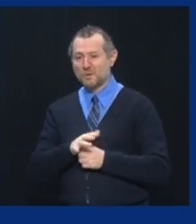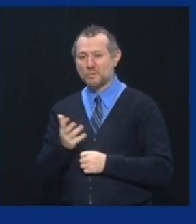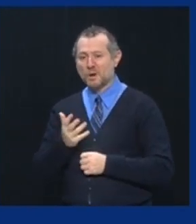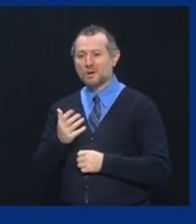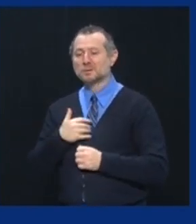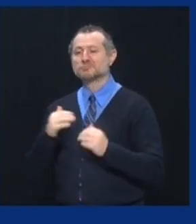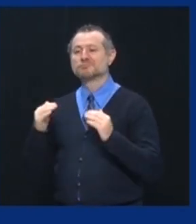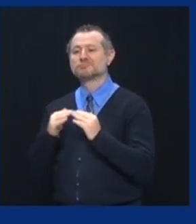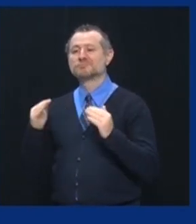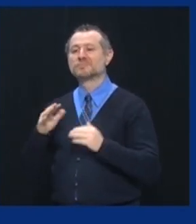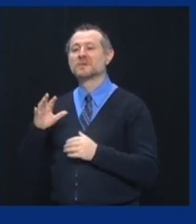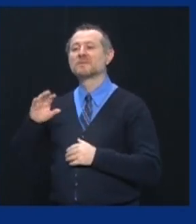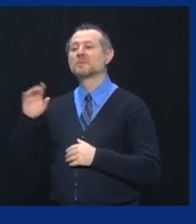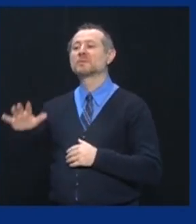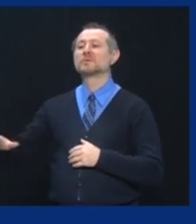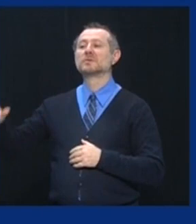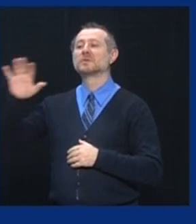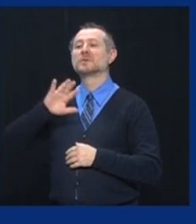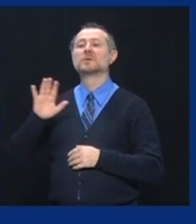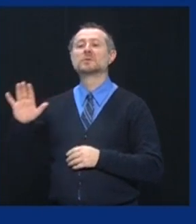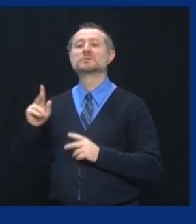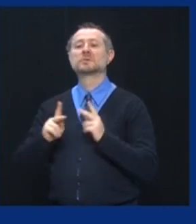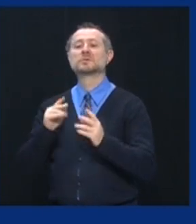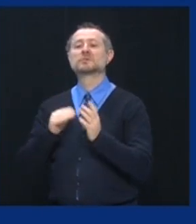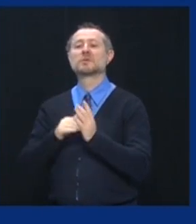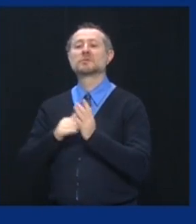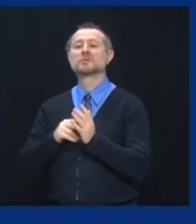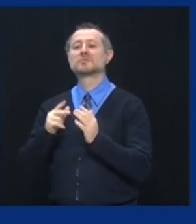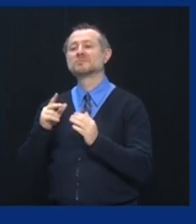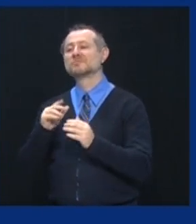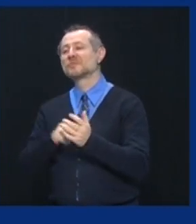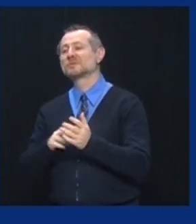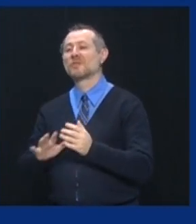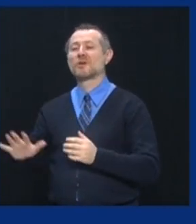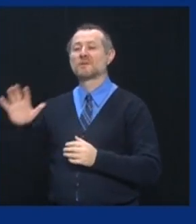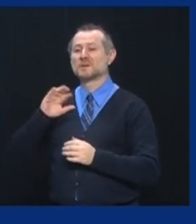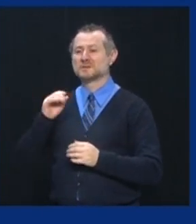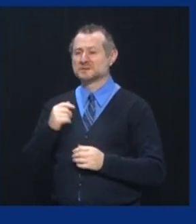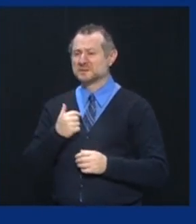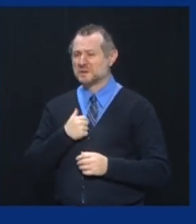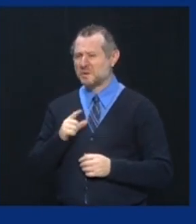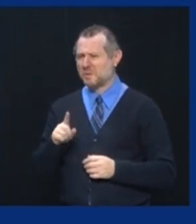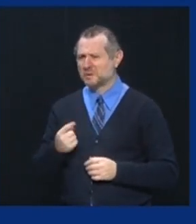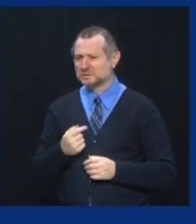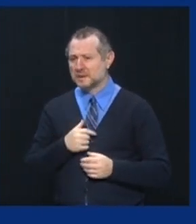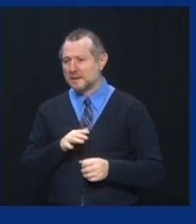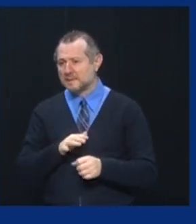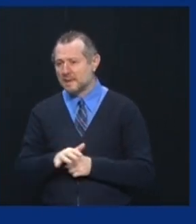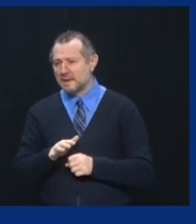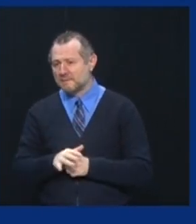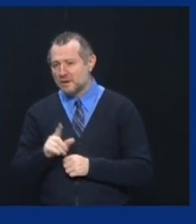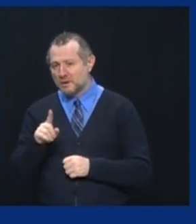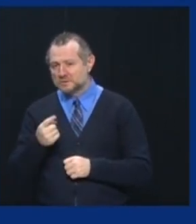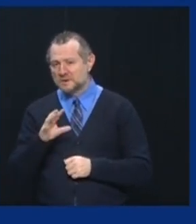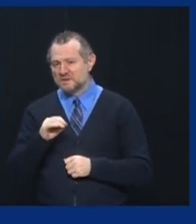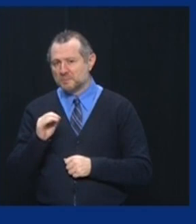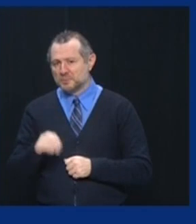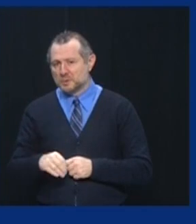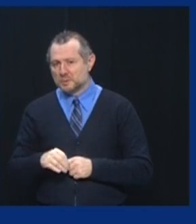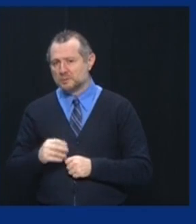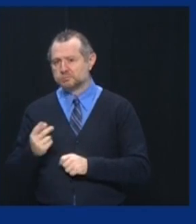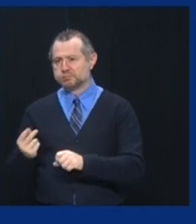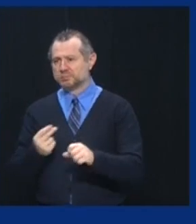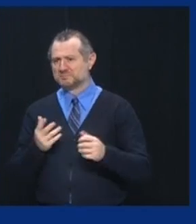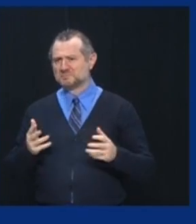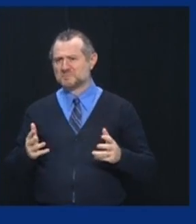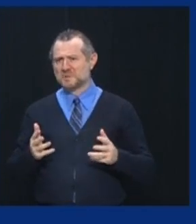workers. We've only received enough vaccine for half of the healthcare workers. So